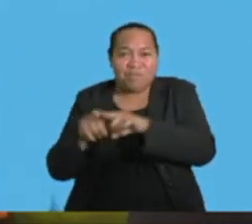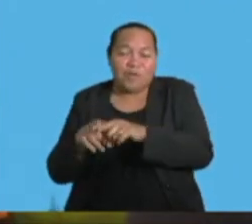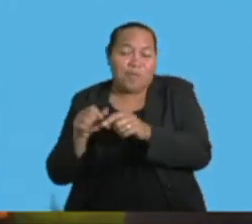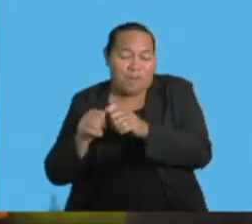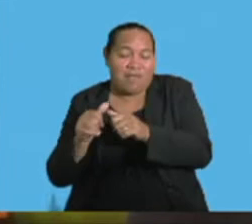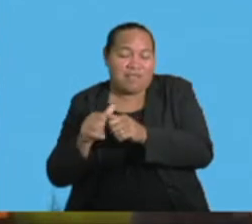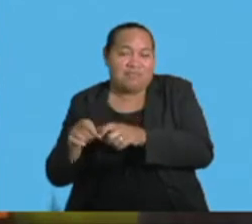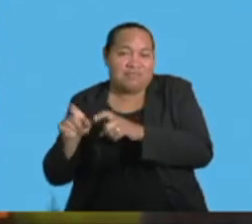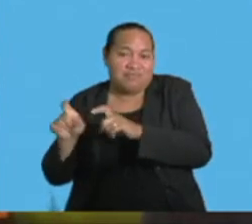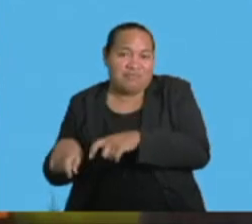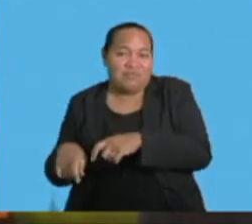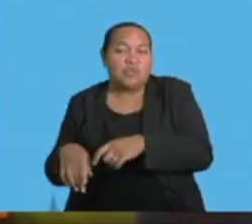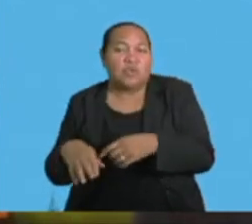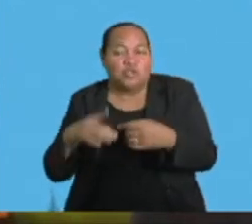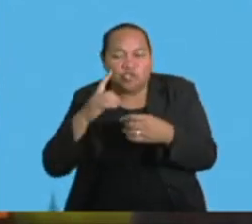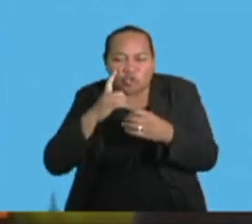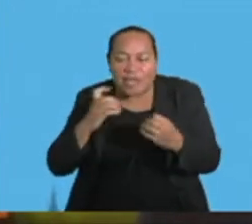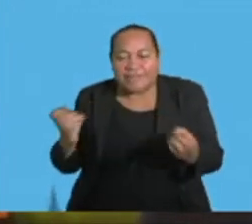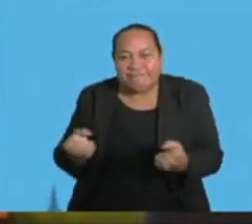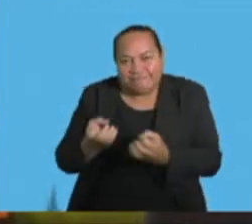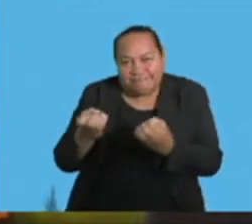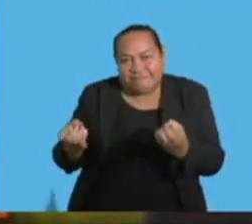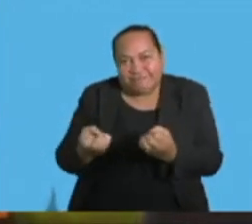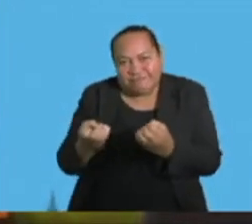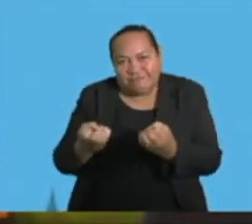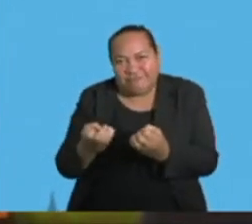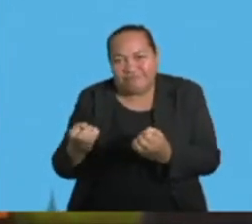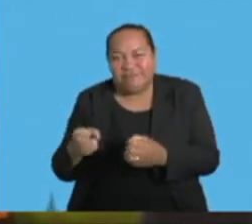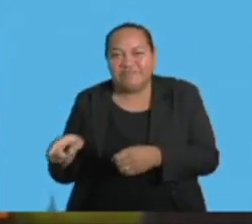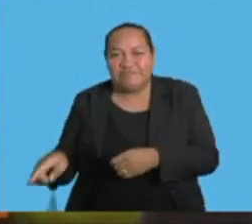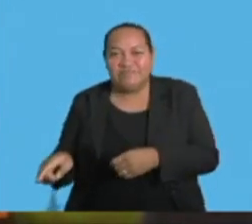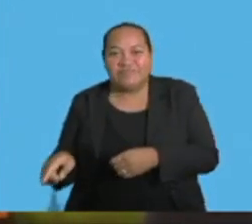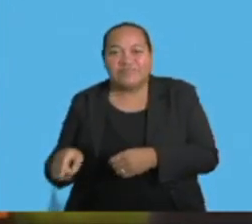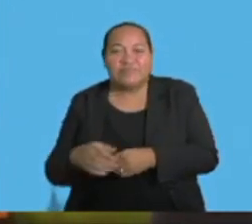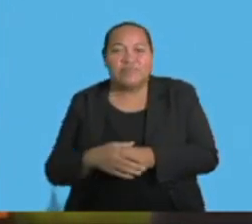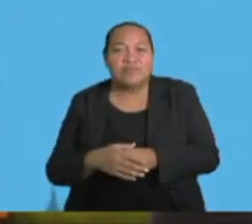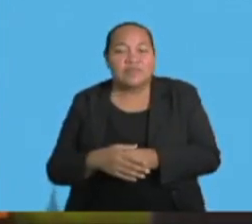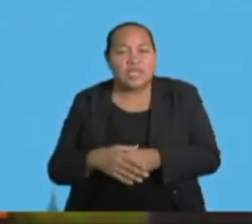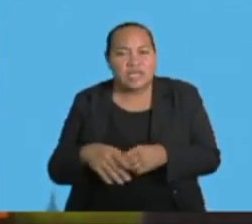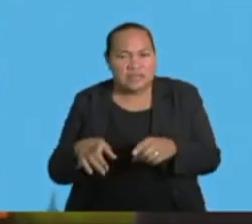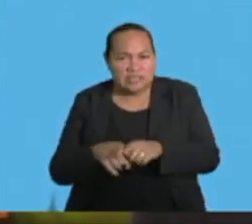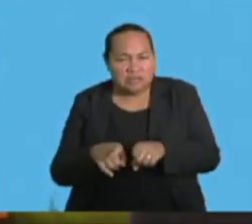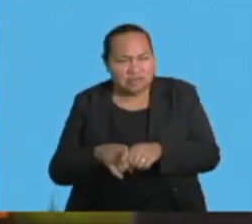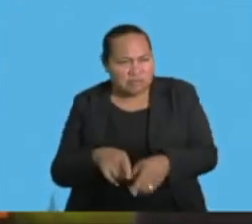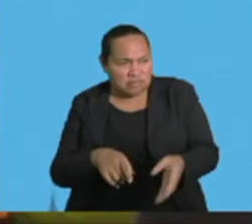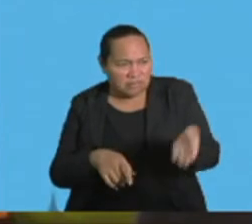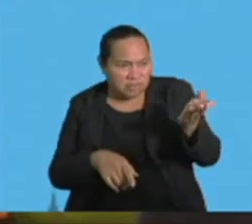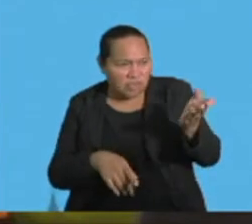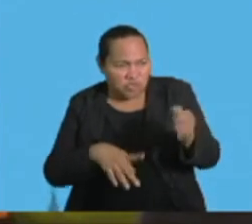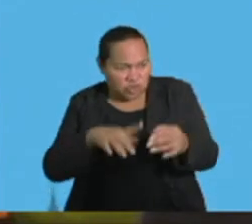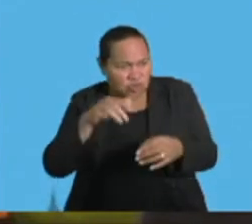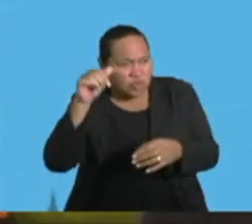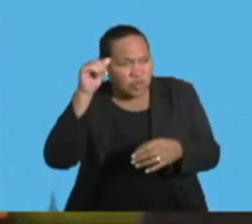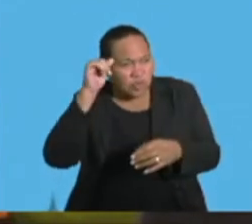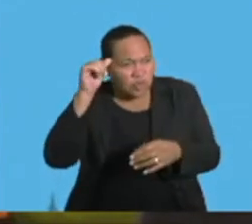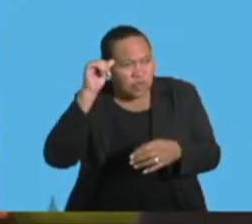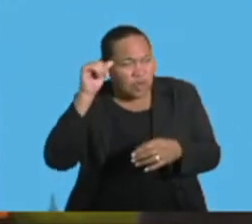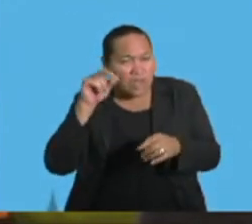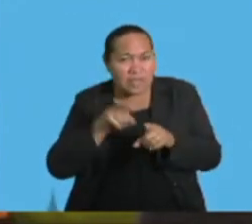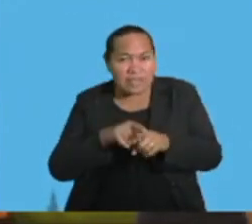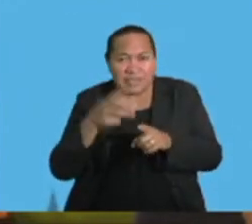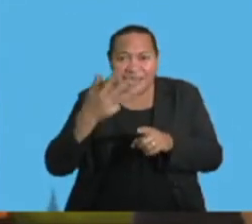attractive. Of course, conversely, we have seen, for example, Honorable Nawai Kula is fully aware of this, late